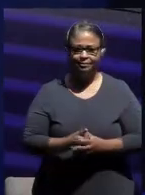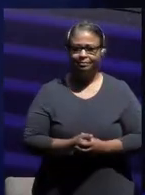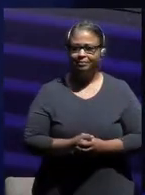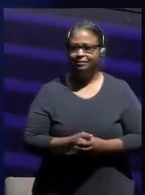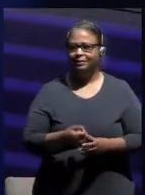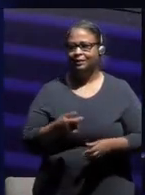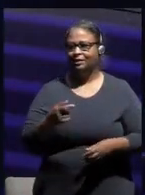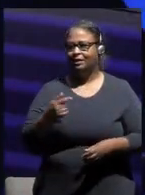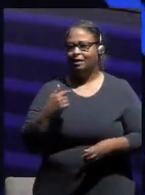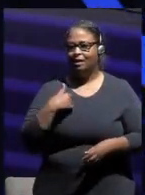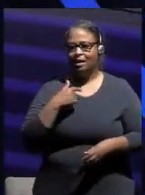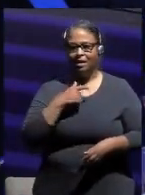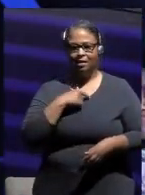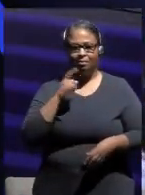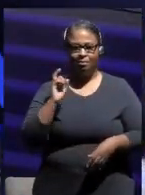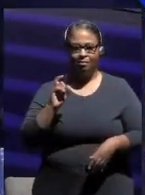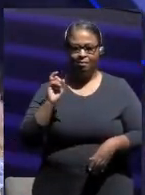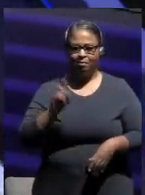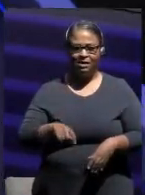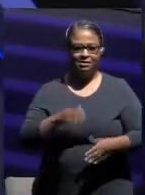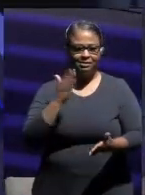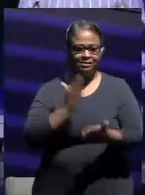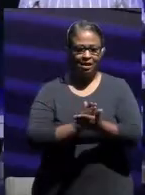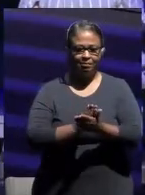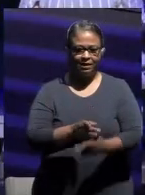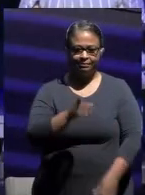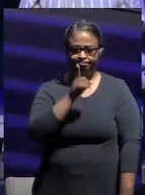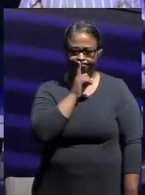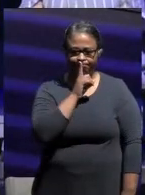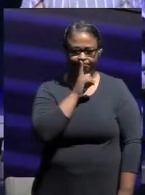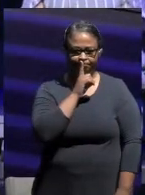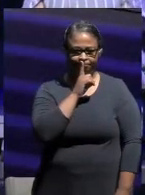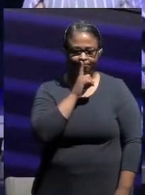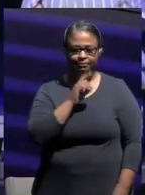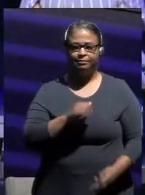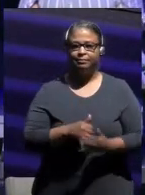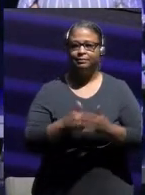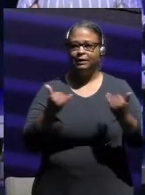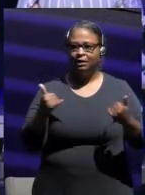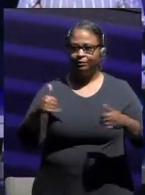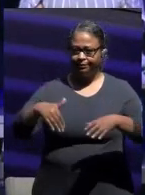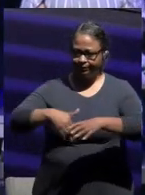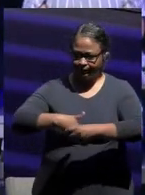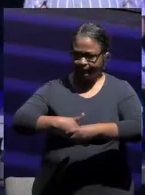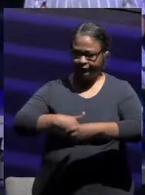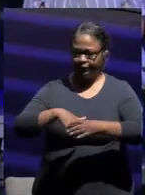But I got to get over that. Grab the hand of the person that's next to you.